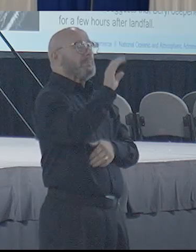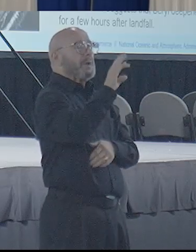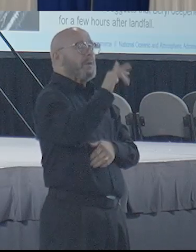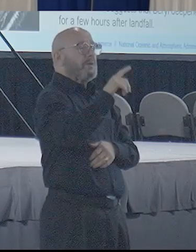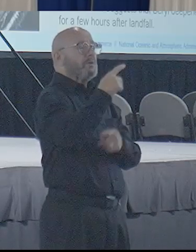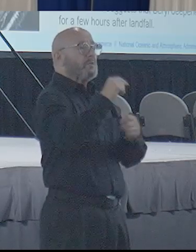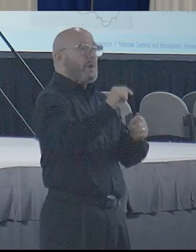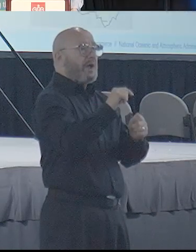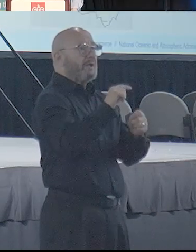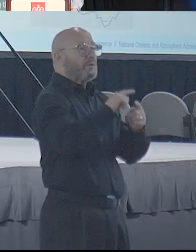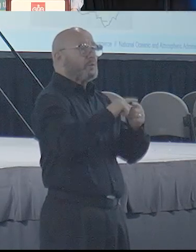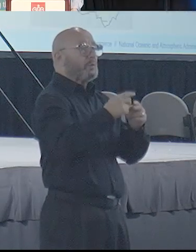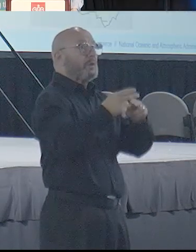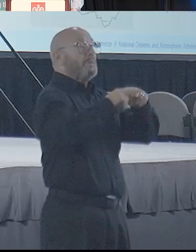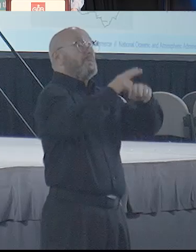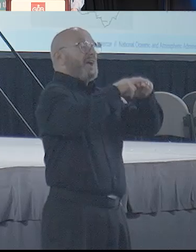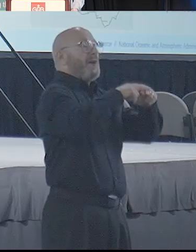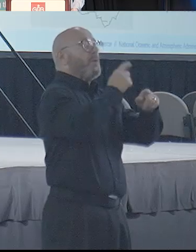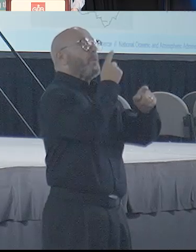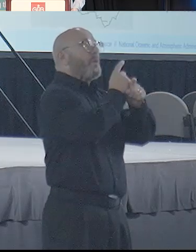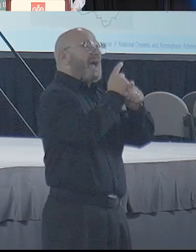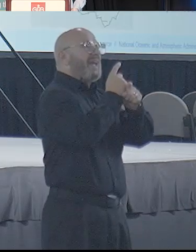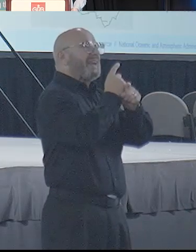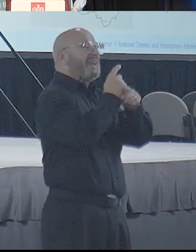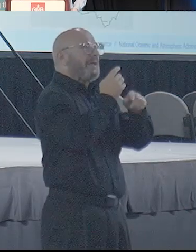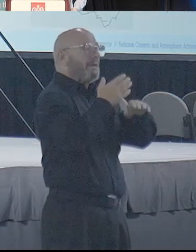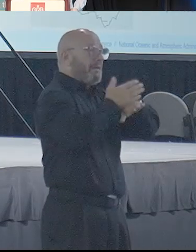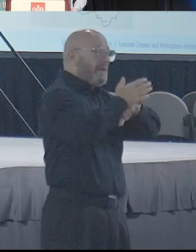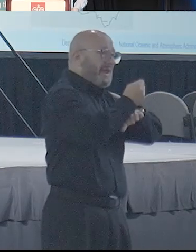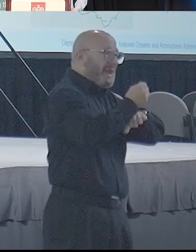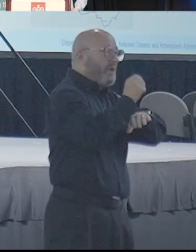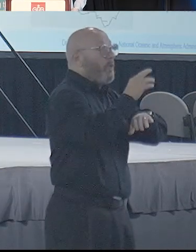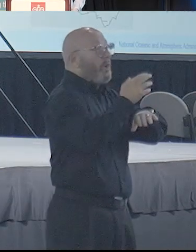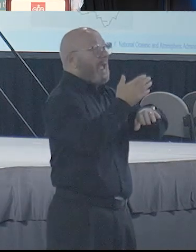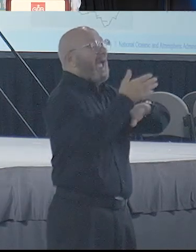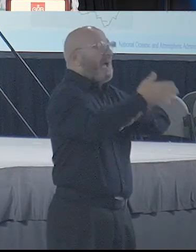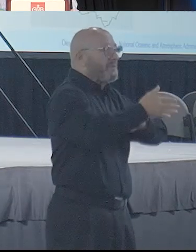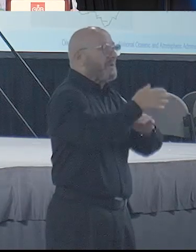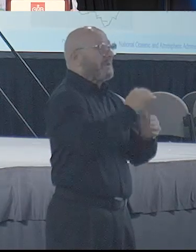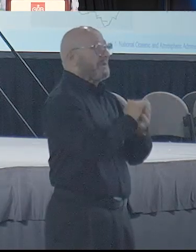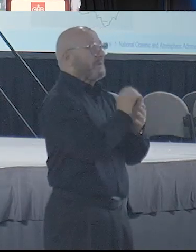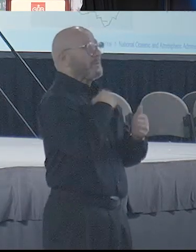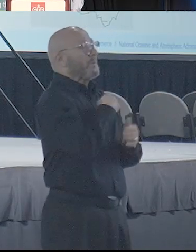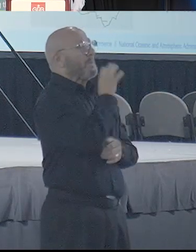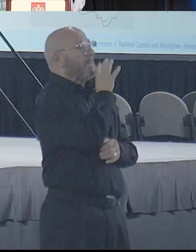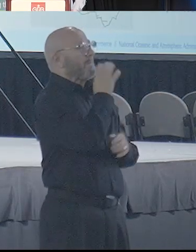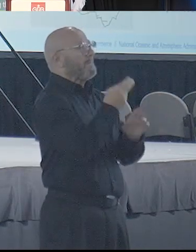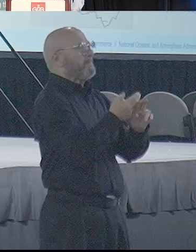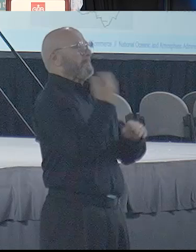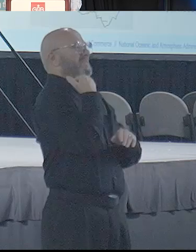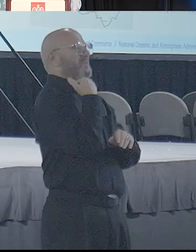just after. So before we talk about the season of last year, and this was mentioned in the previous section,